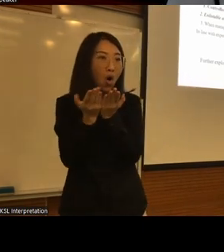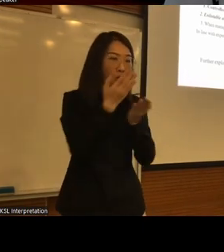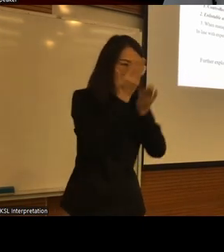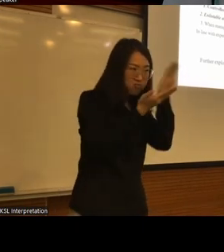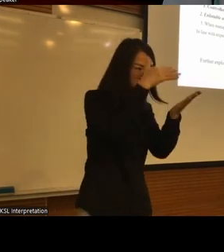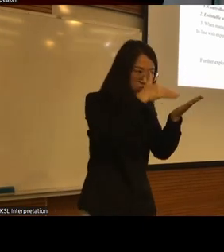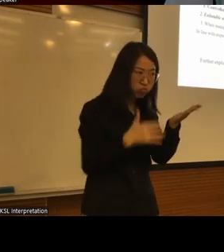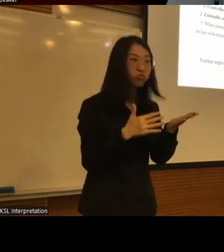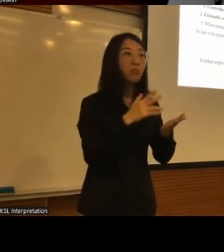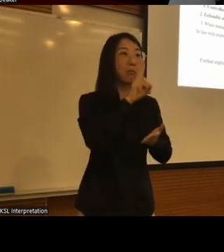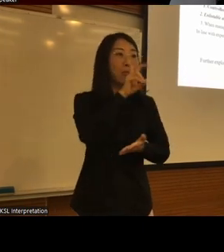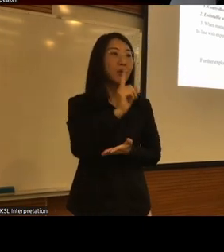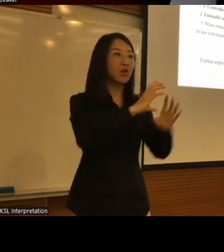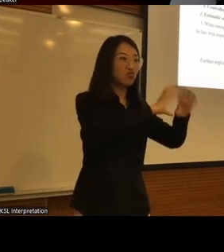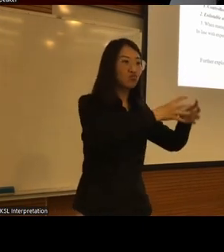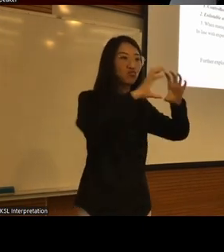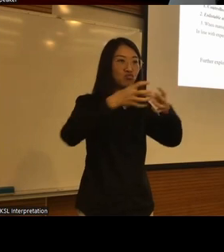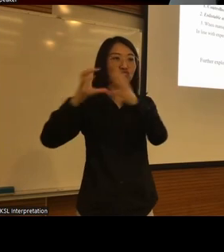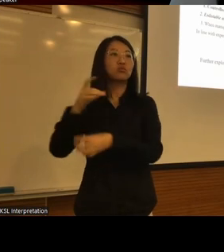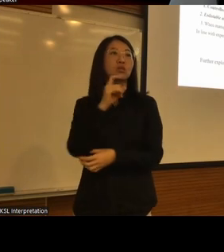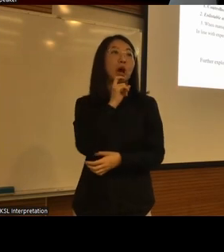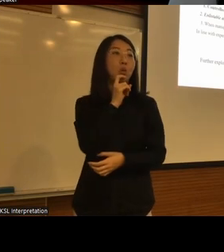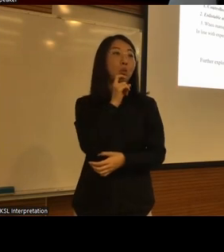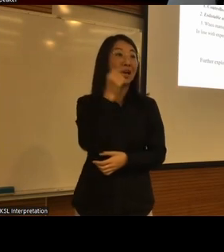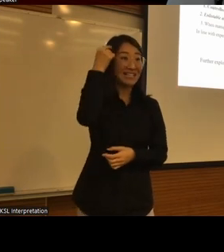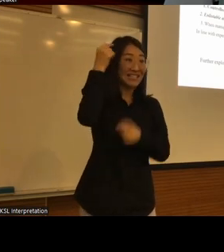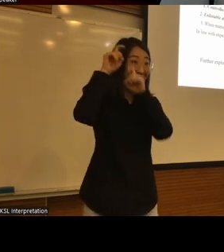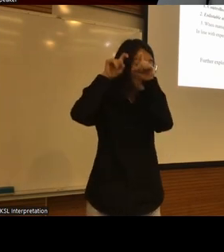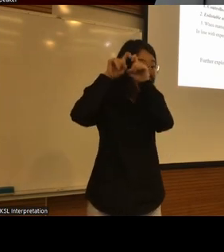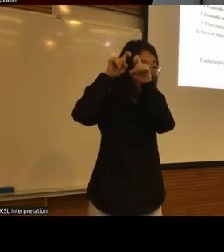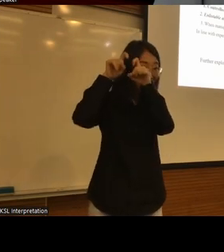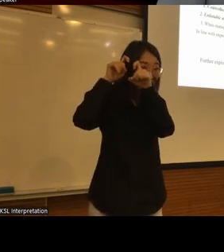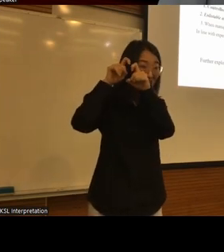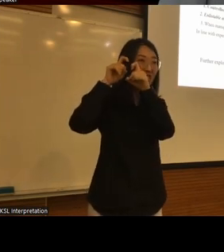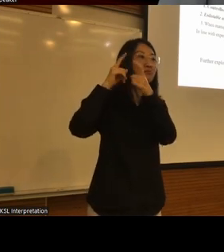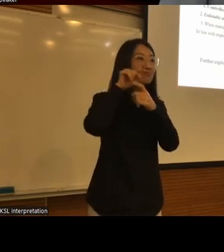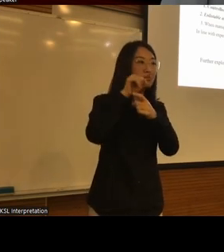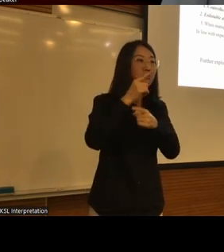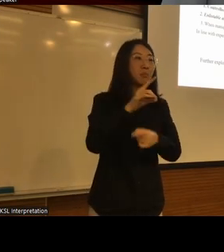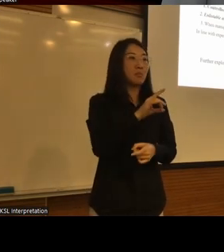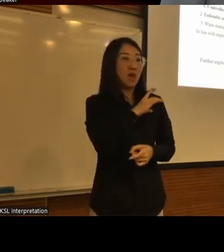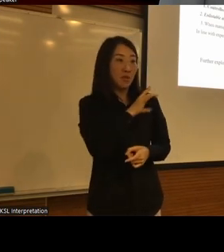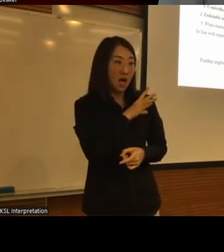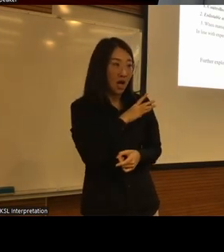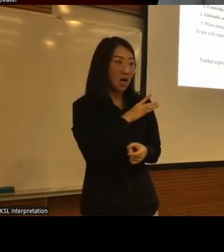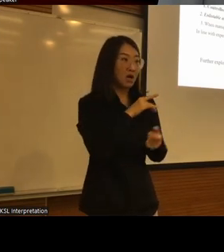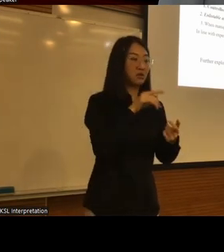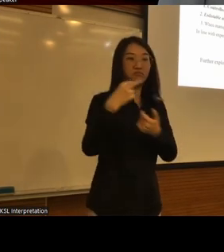classifications of cognitive operations as automatic or